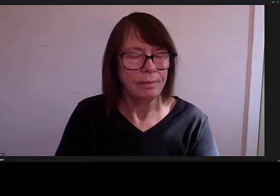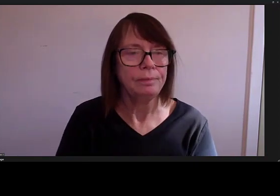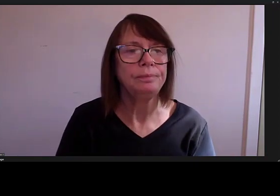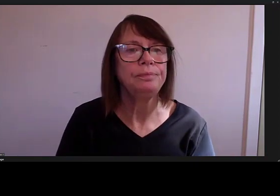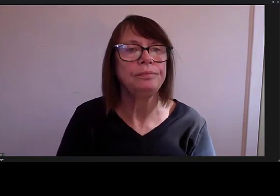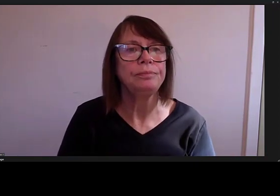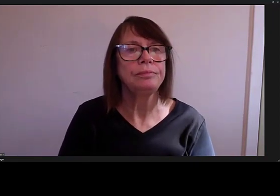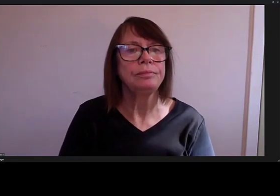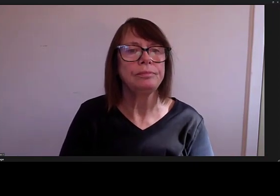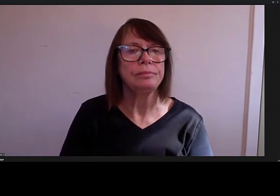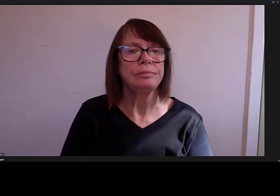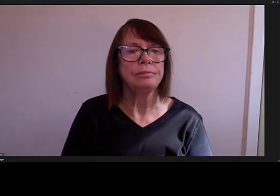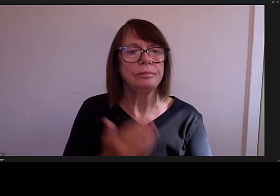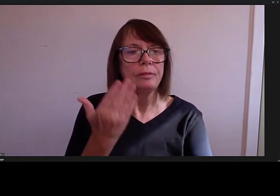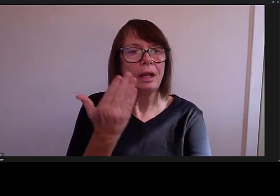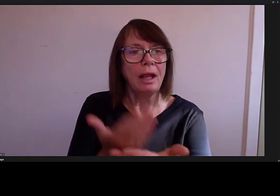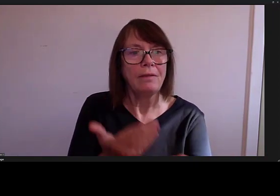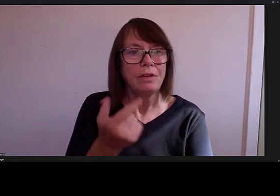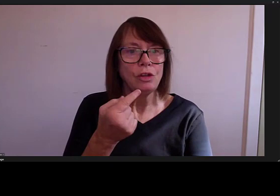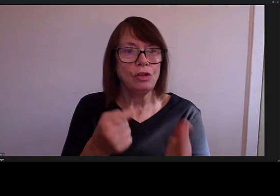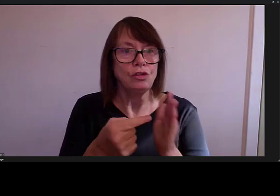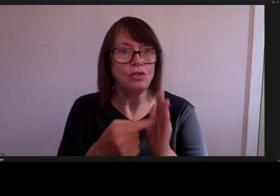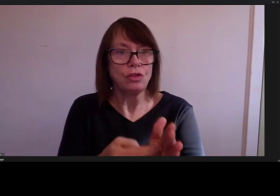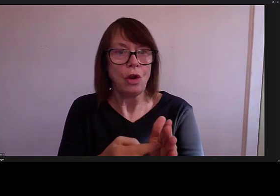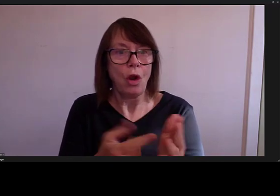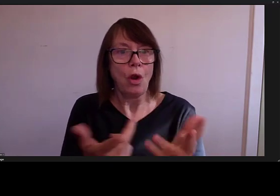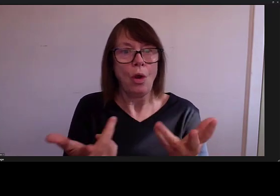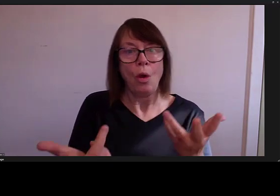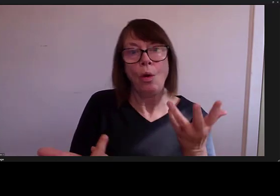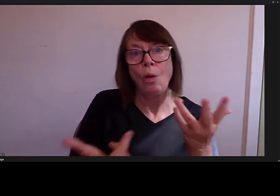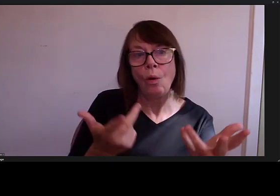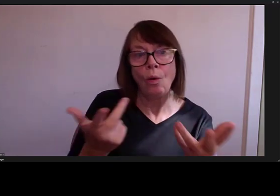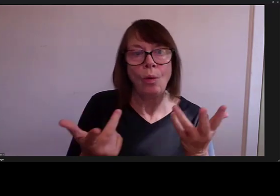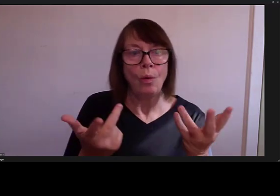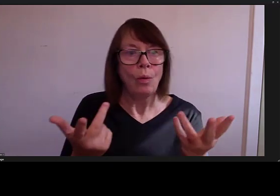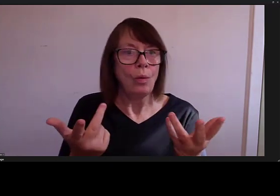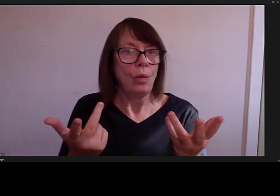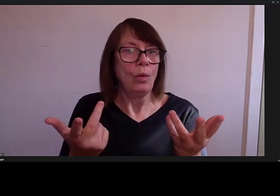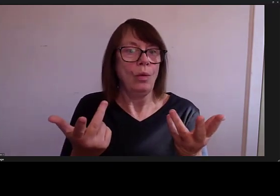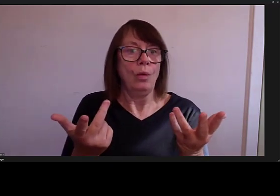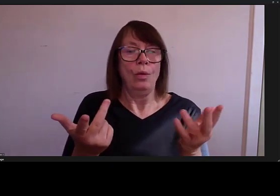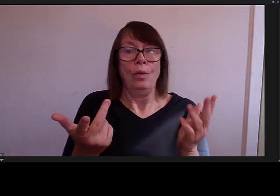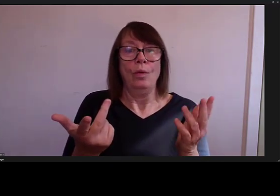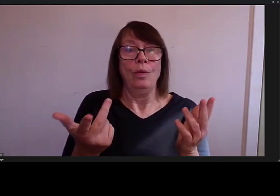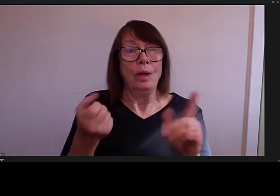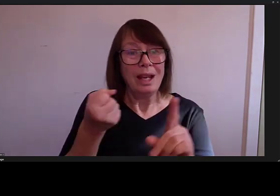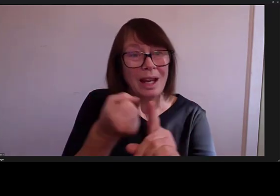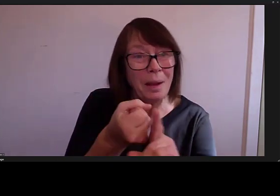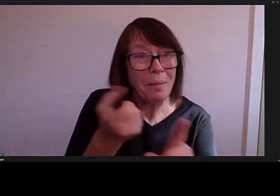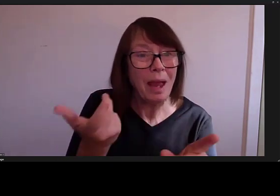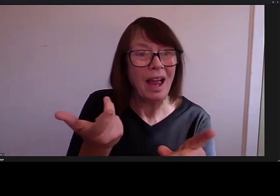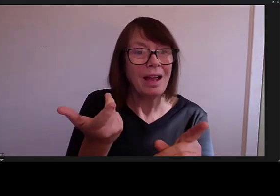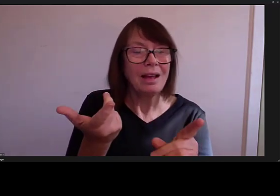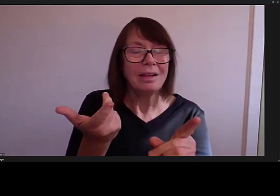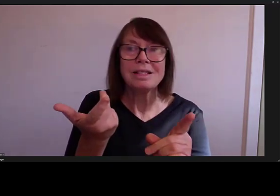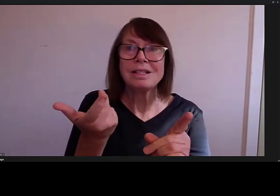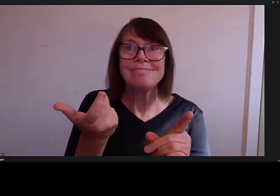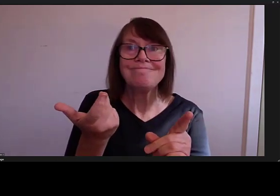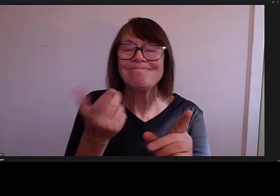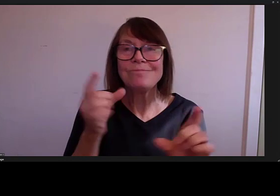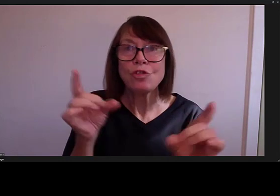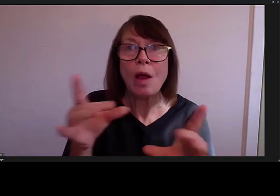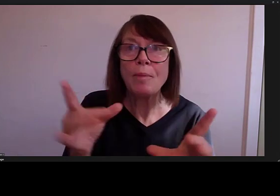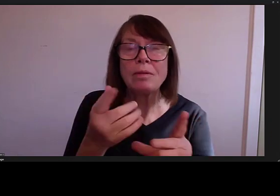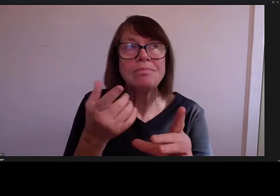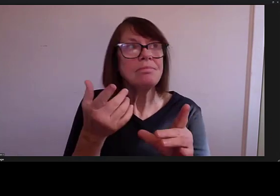And evidence shows that patients with significant trauma histories, it can have an impact on their physical and mental